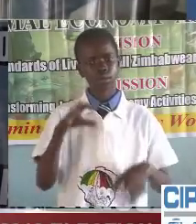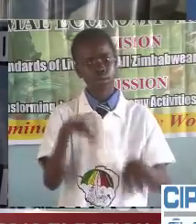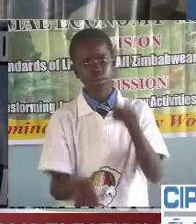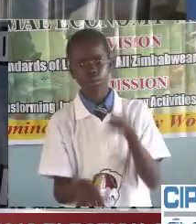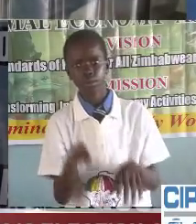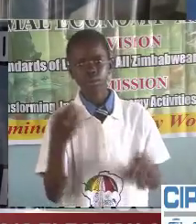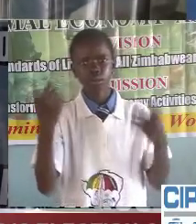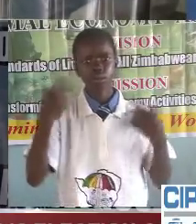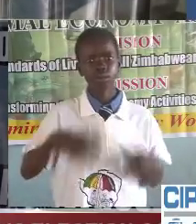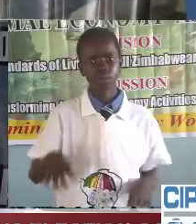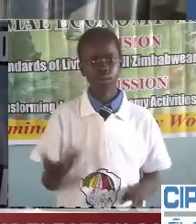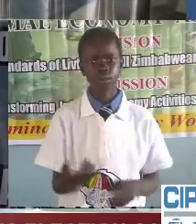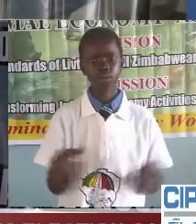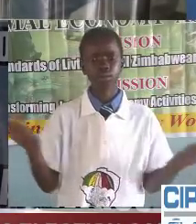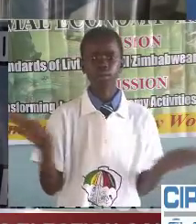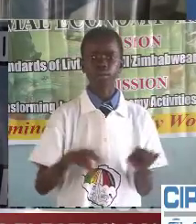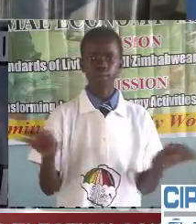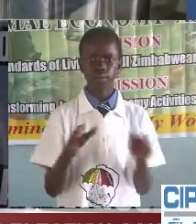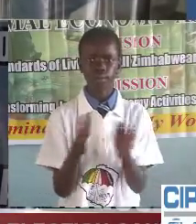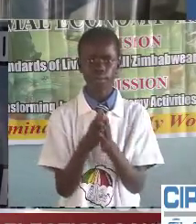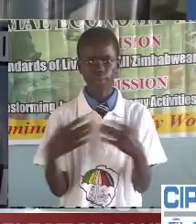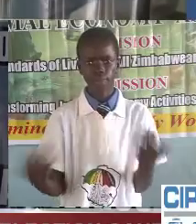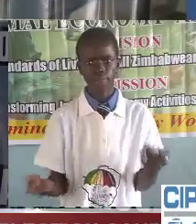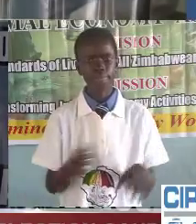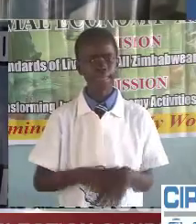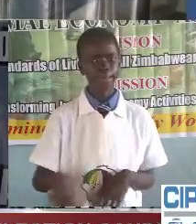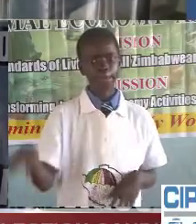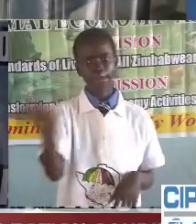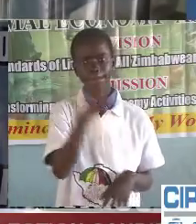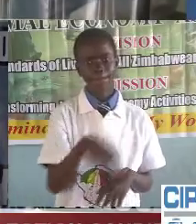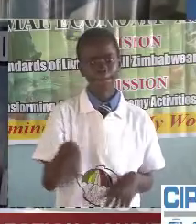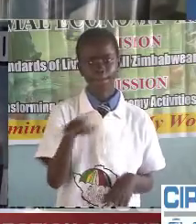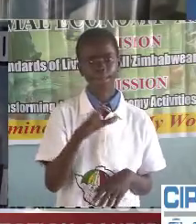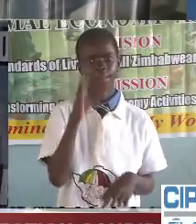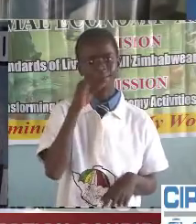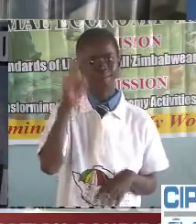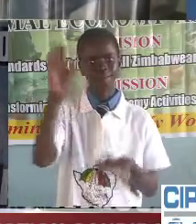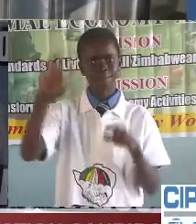neurema vasingashandi tose tinobva mu